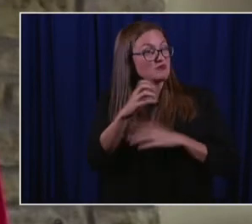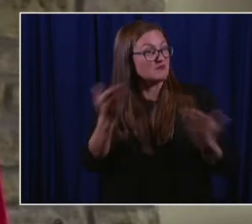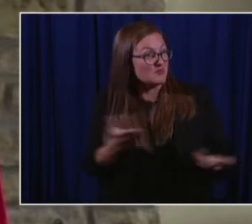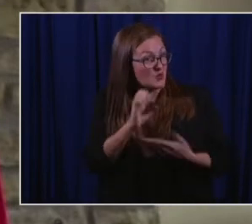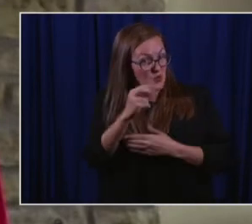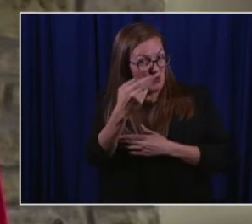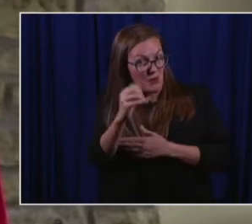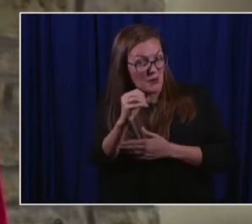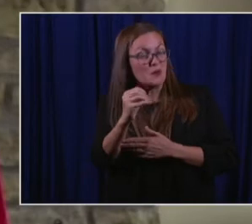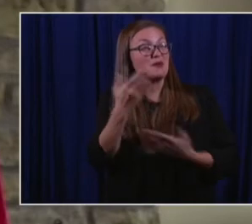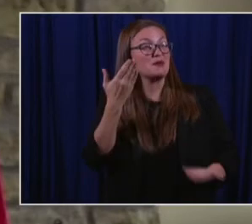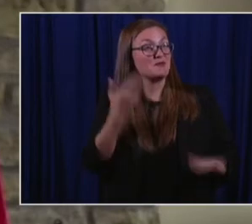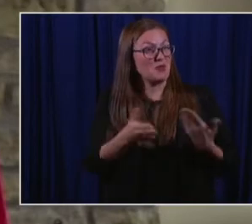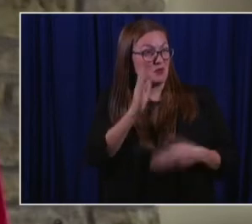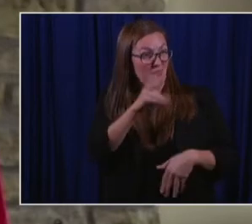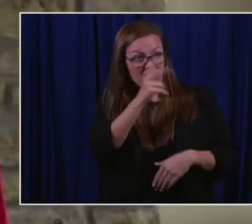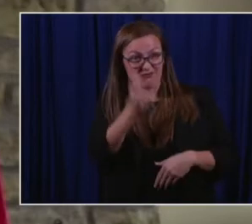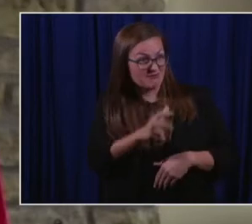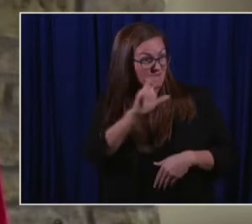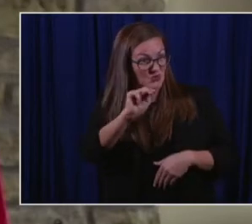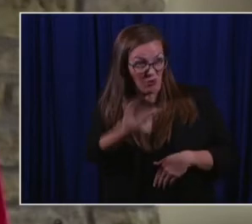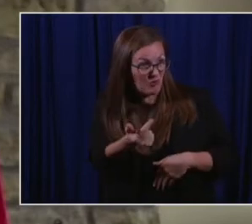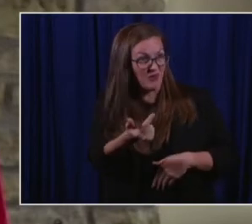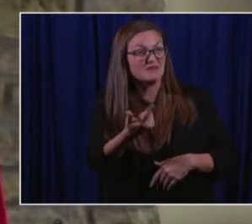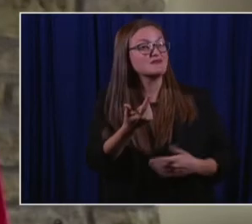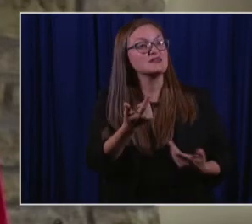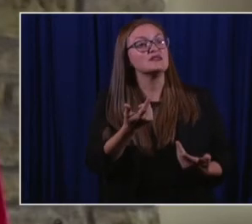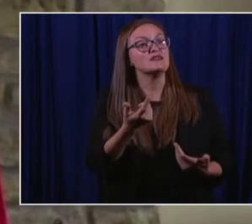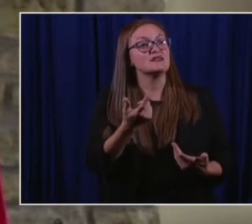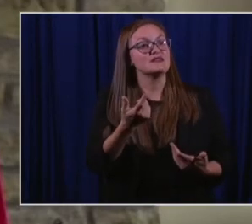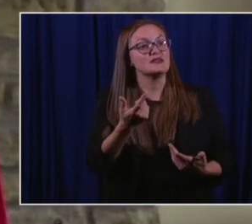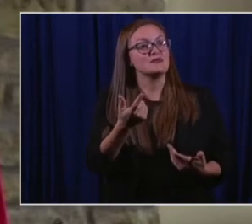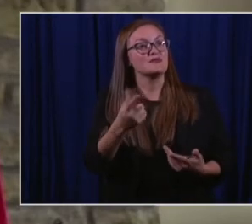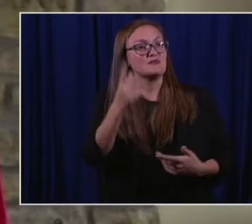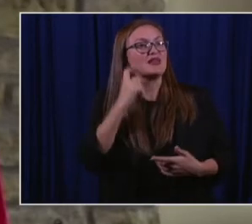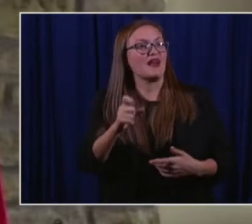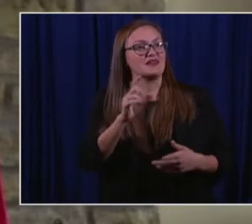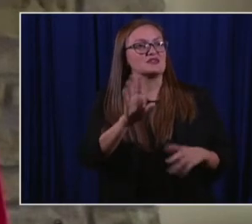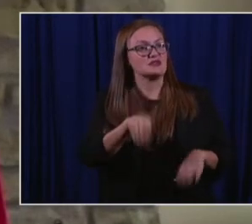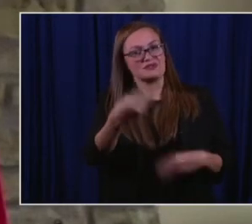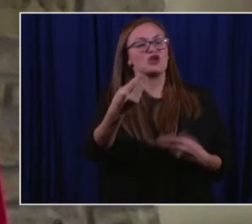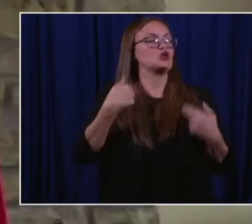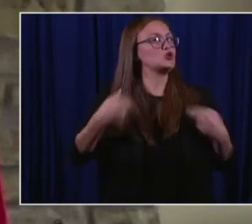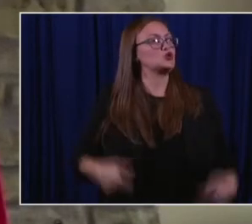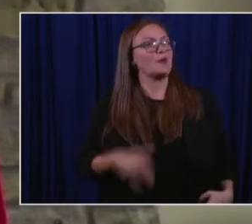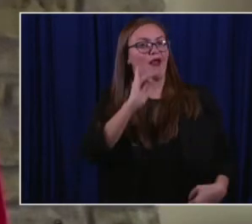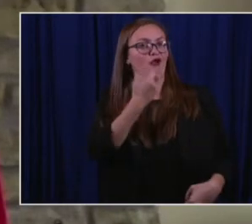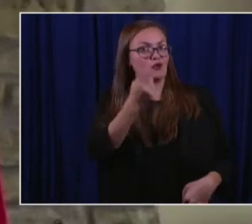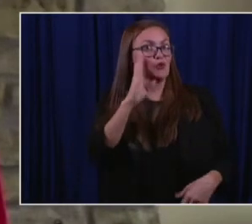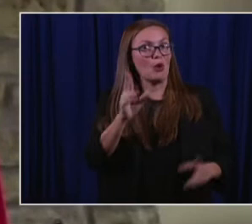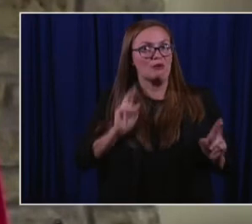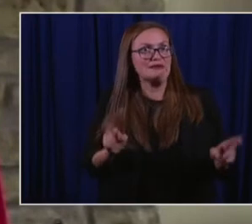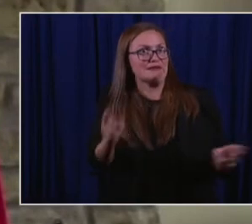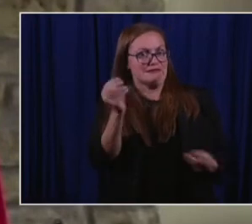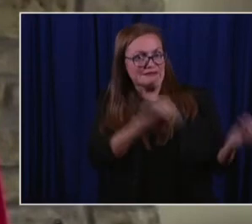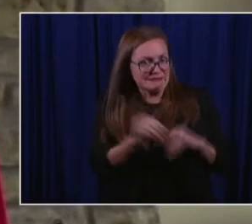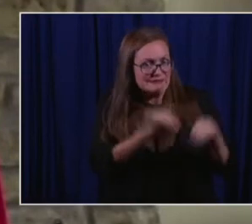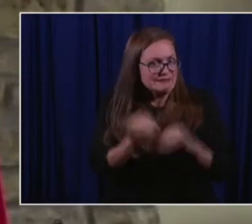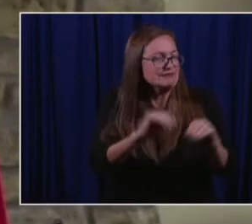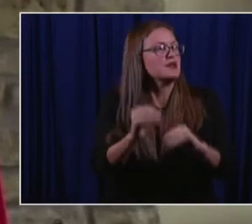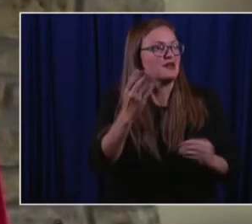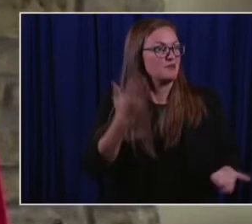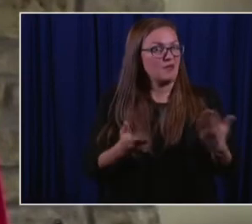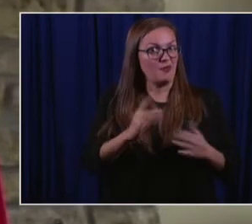may be unusable simply because of human error? And how will the state track and report when a dose you have been given